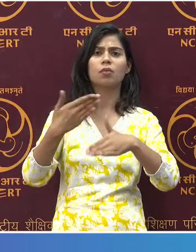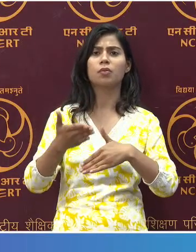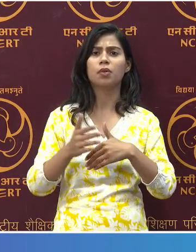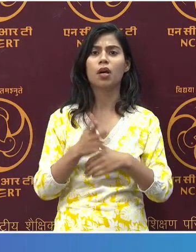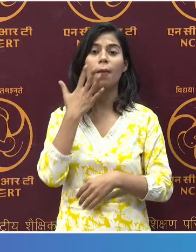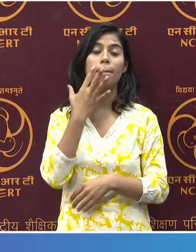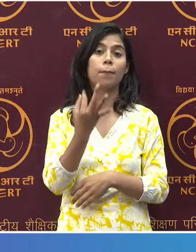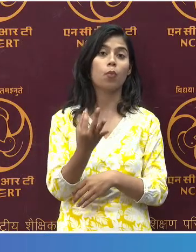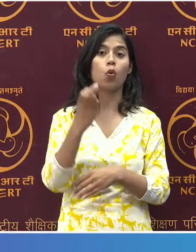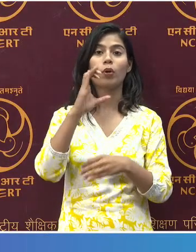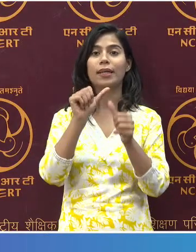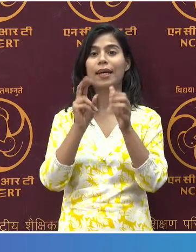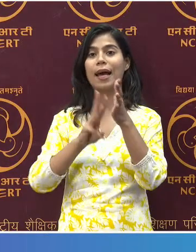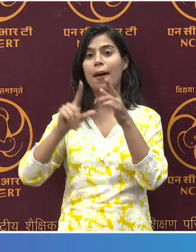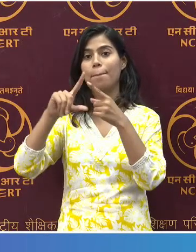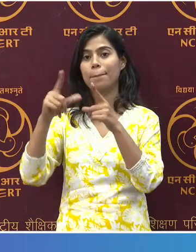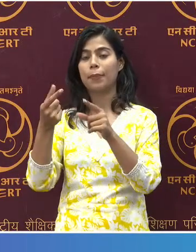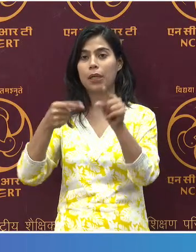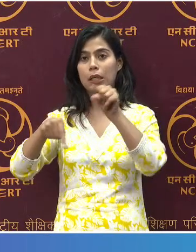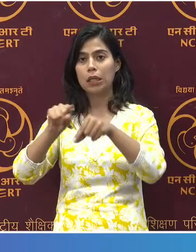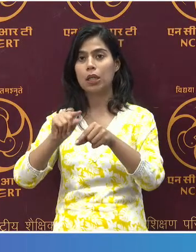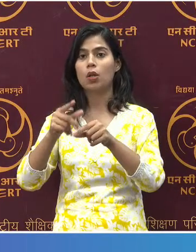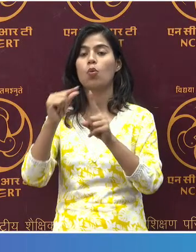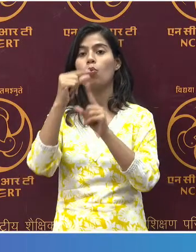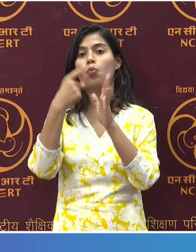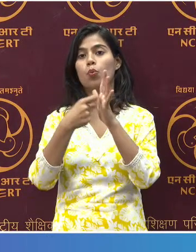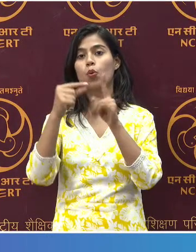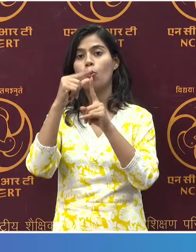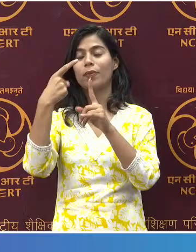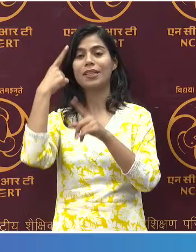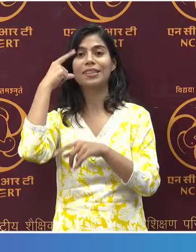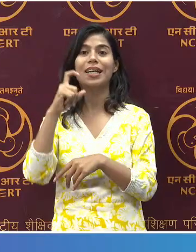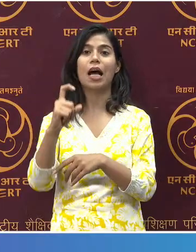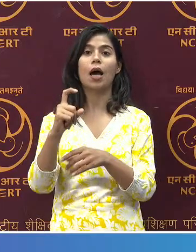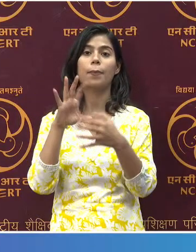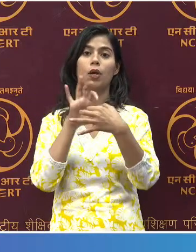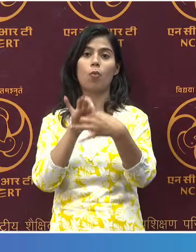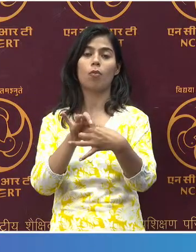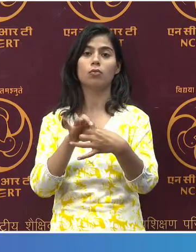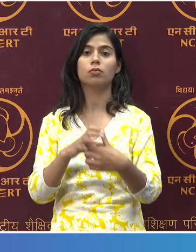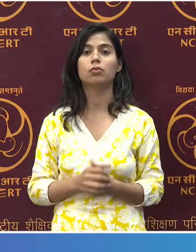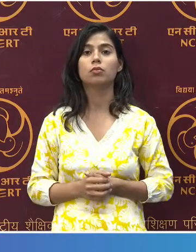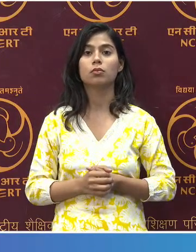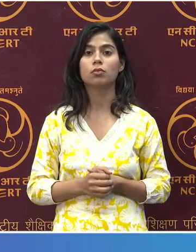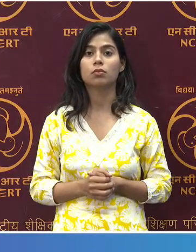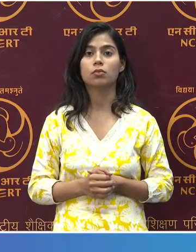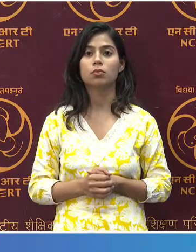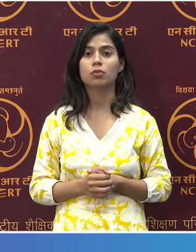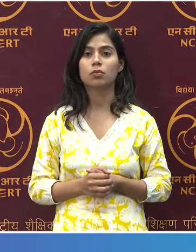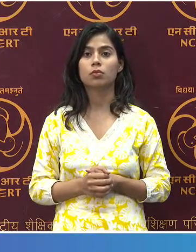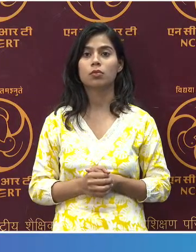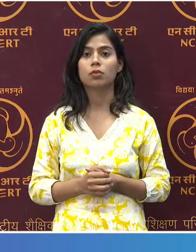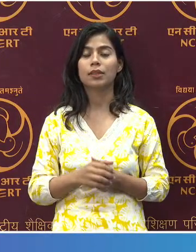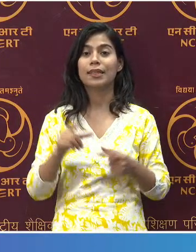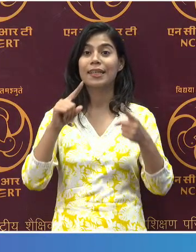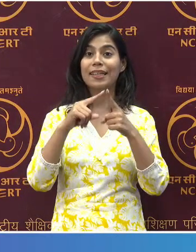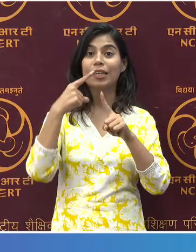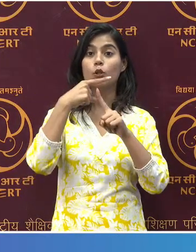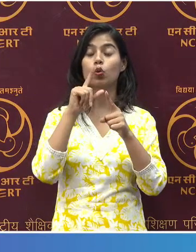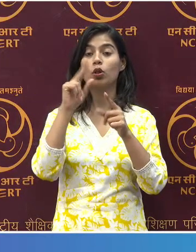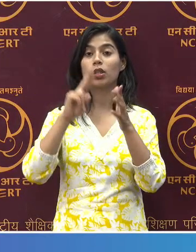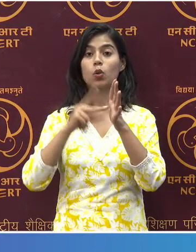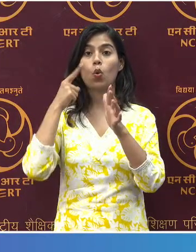important chemical properties of carbon compounds, that is oxidation. Okay. Oxidation of ethanol in presence